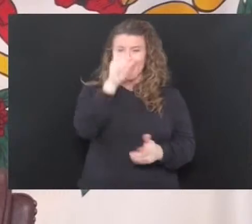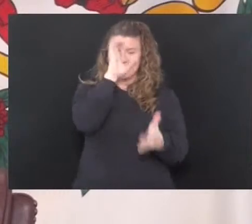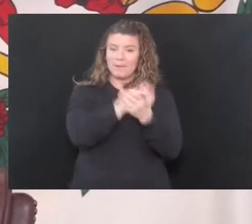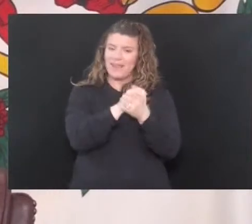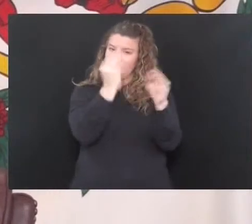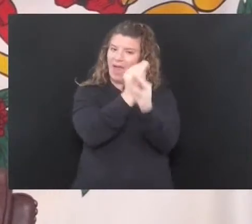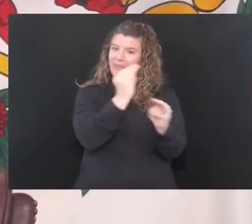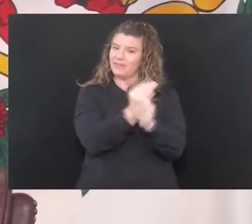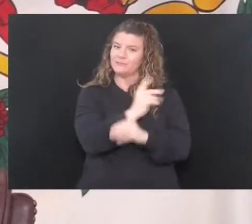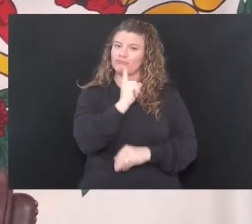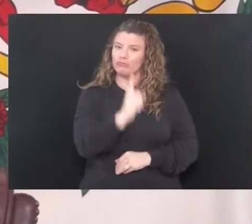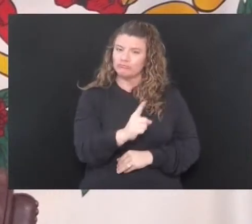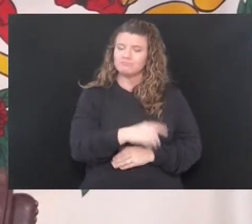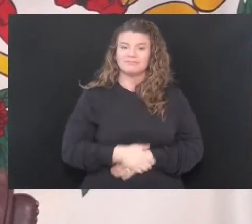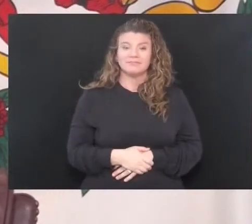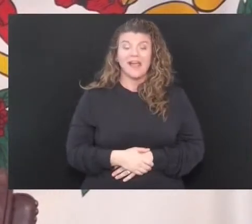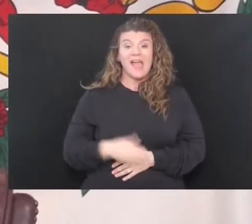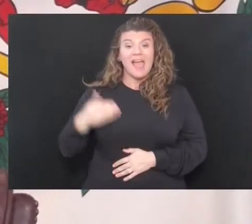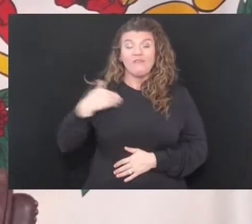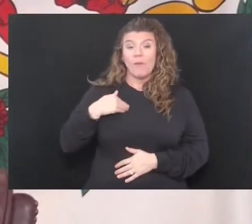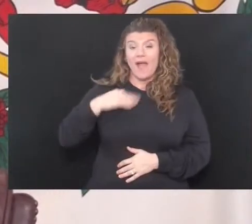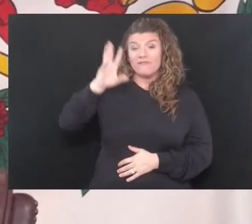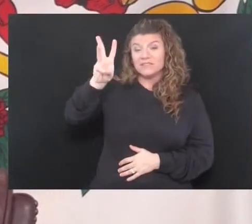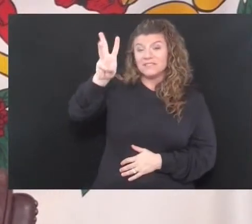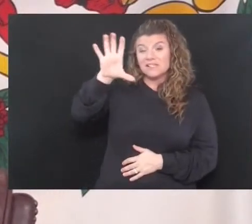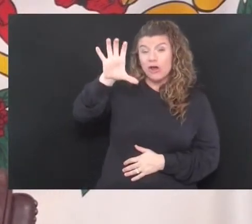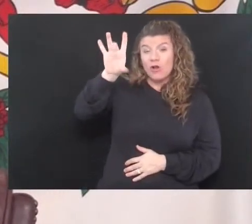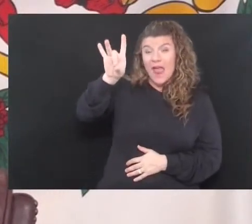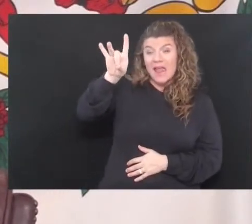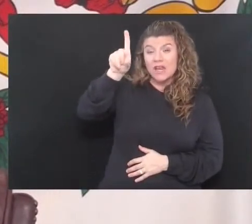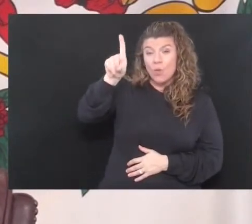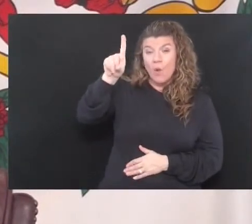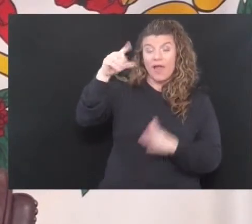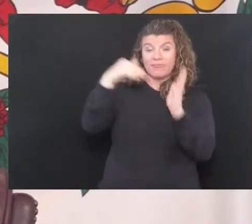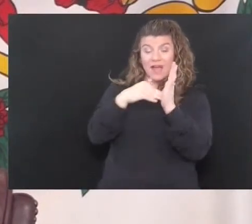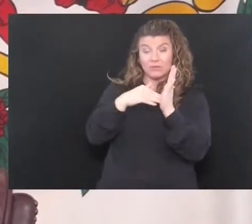doing the math. If we've got